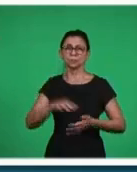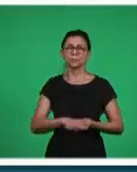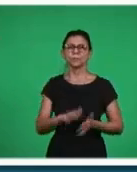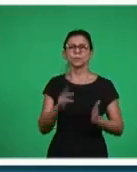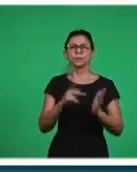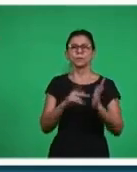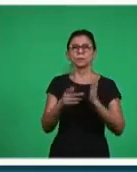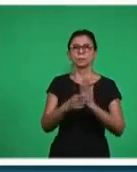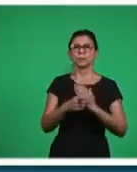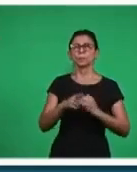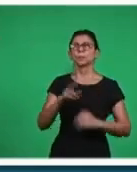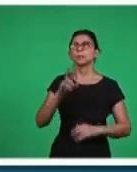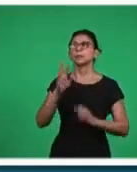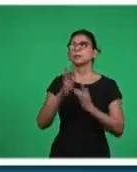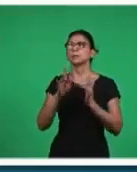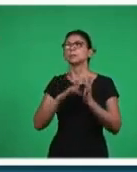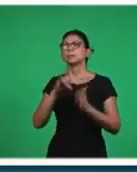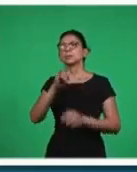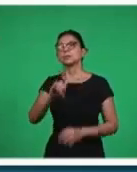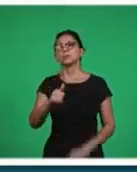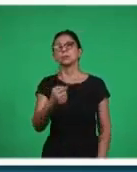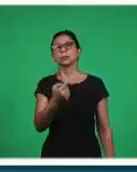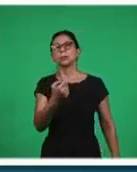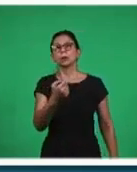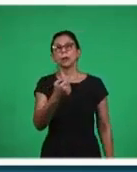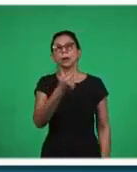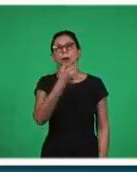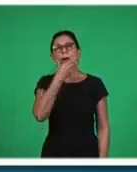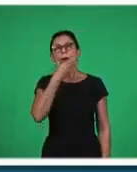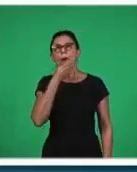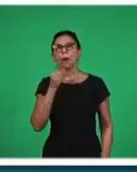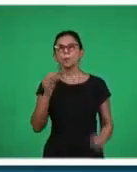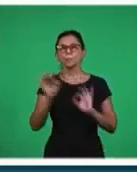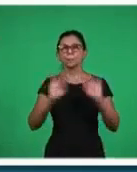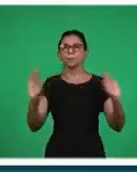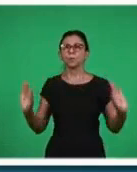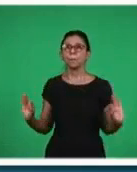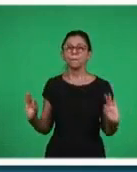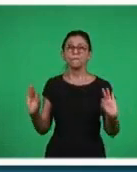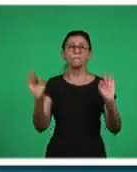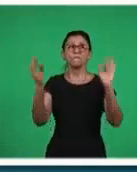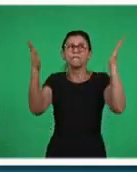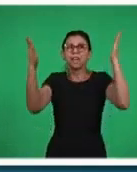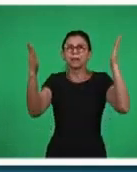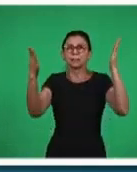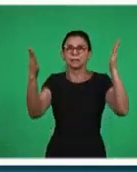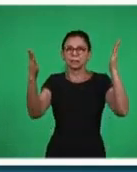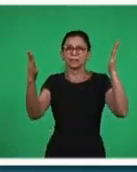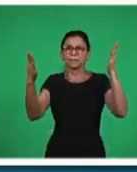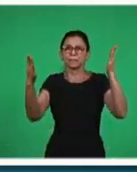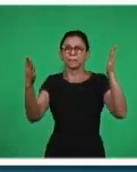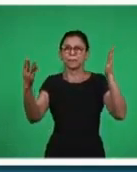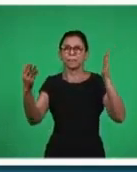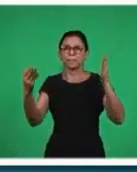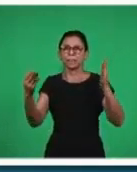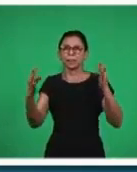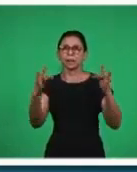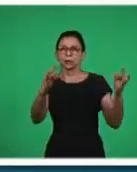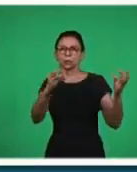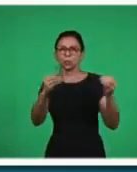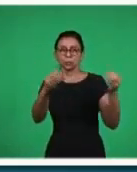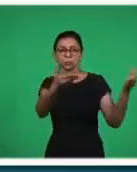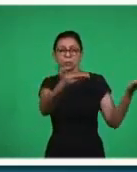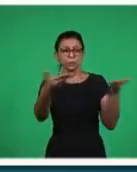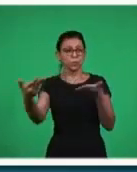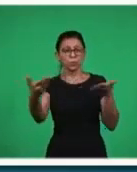man gave a great supper and invited many, and said, or to all, there is a translation, said to all. and